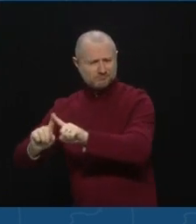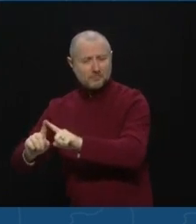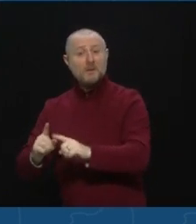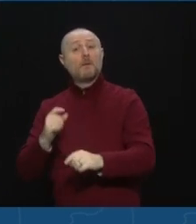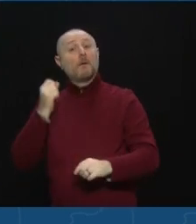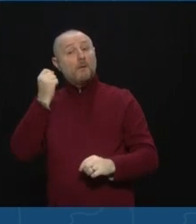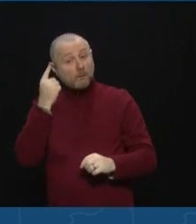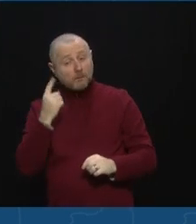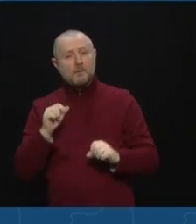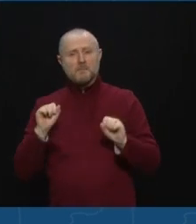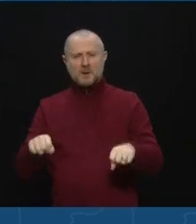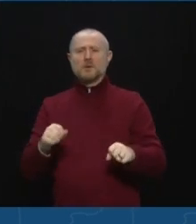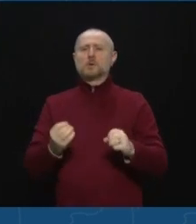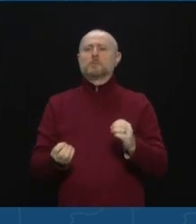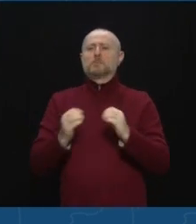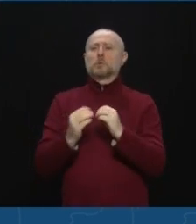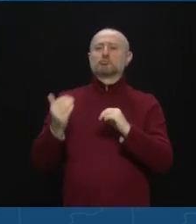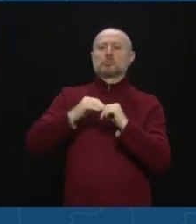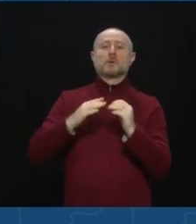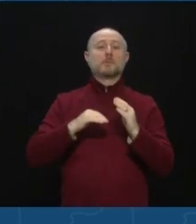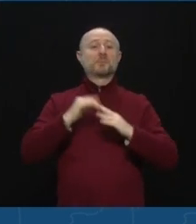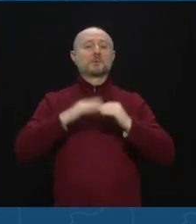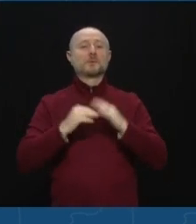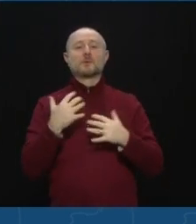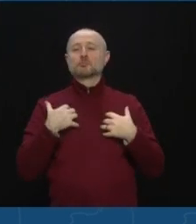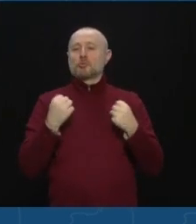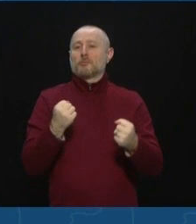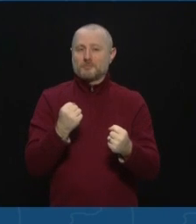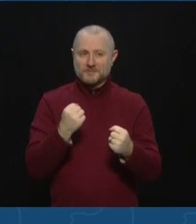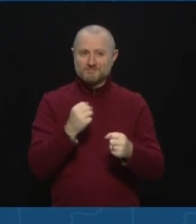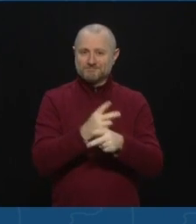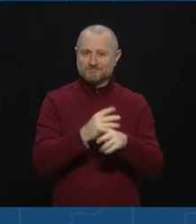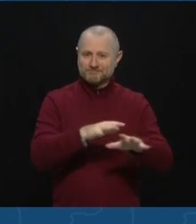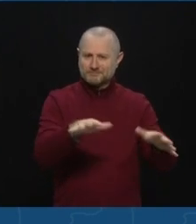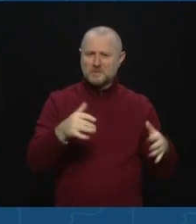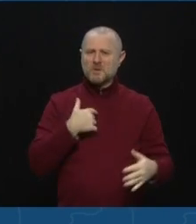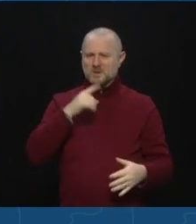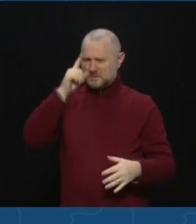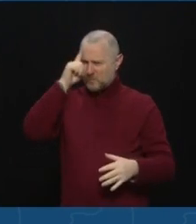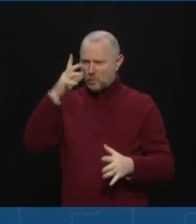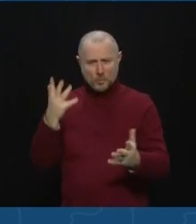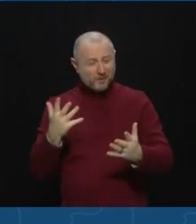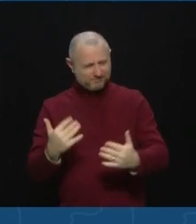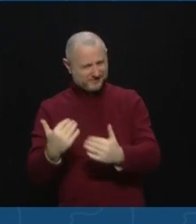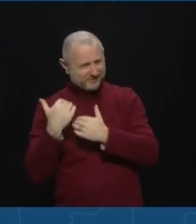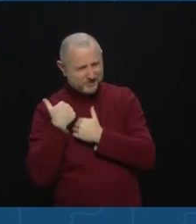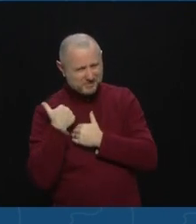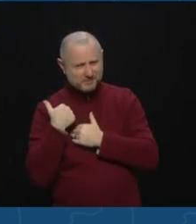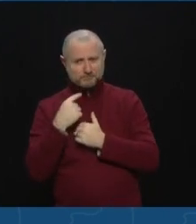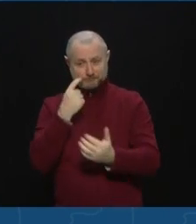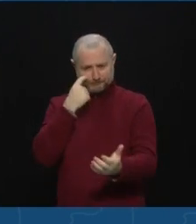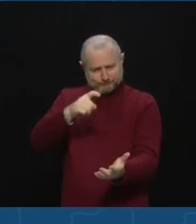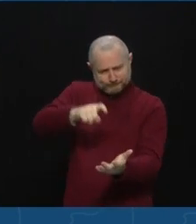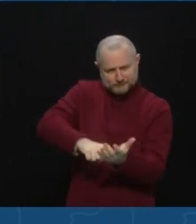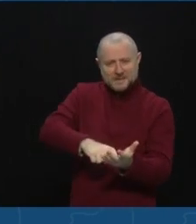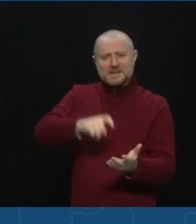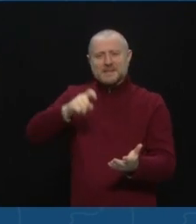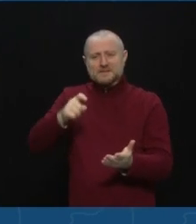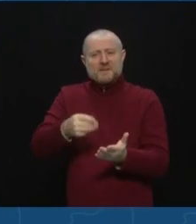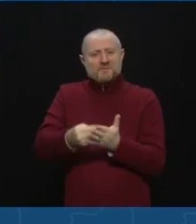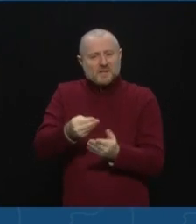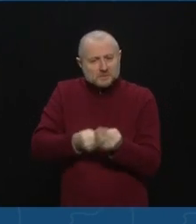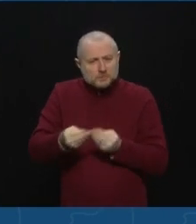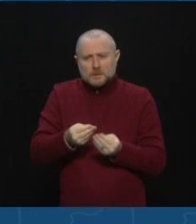the healthcare industry. But we're also being smart and responsible, recognizing that we need to fund our reserves to